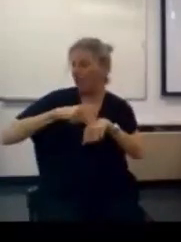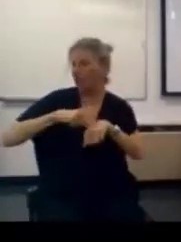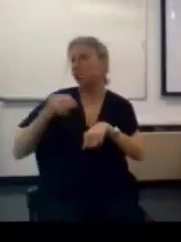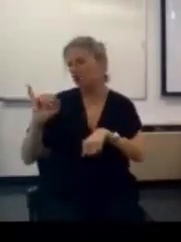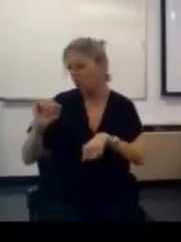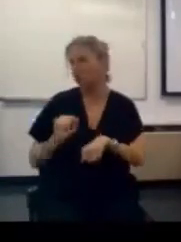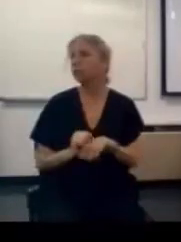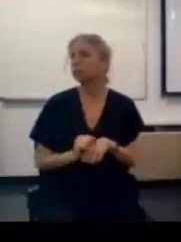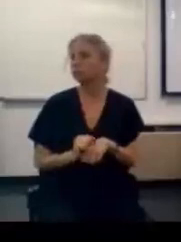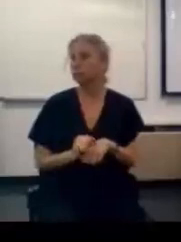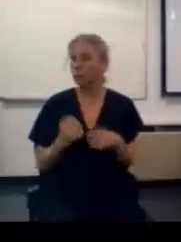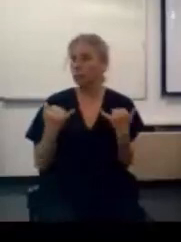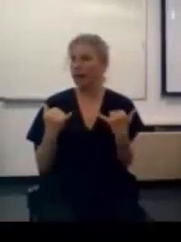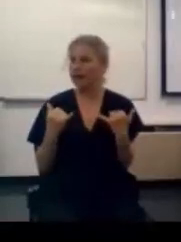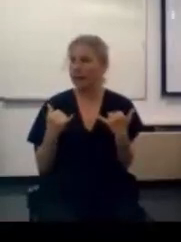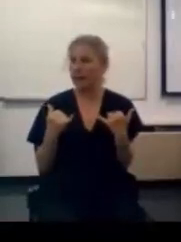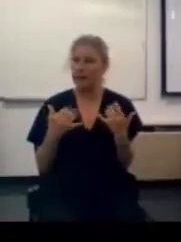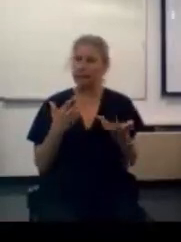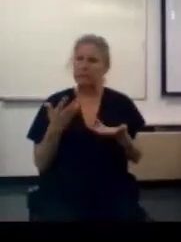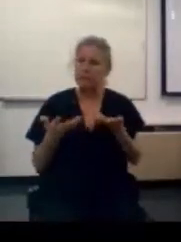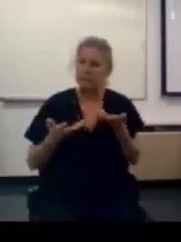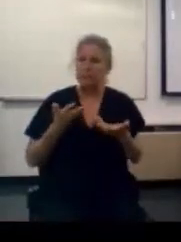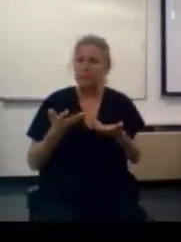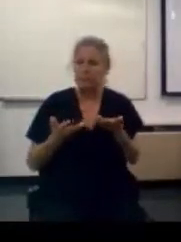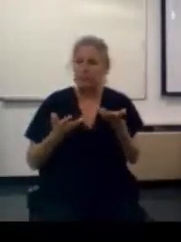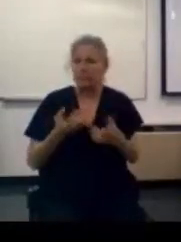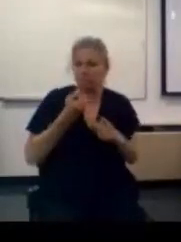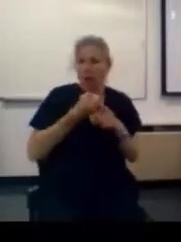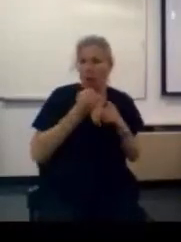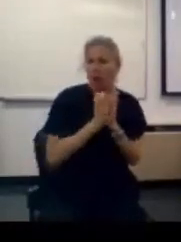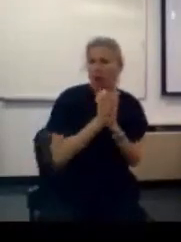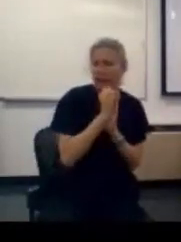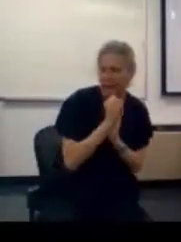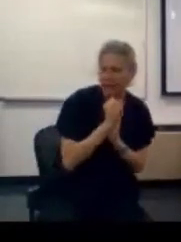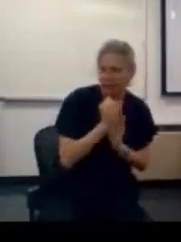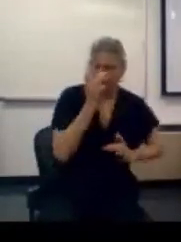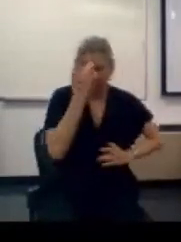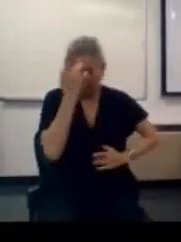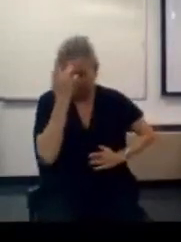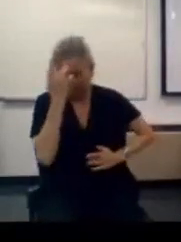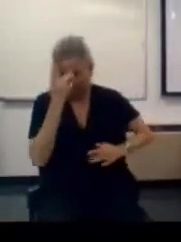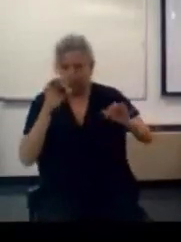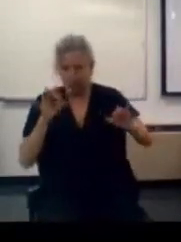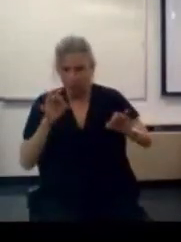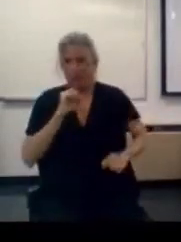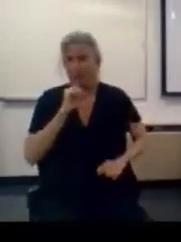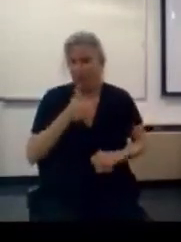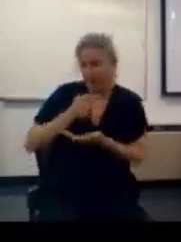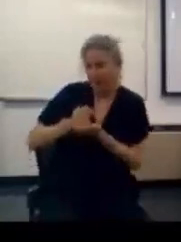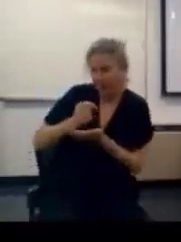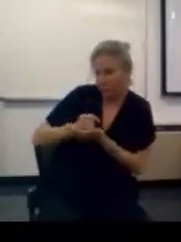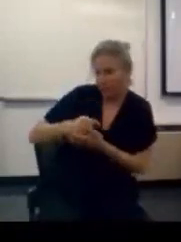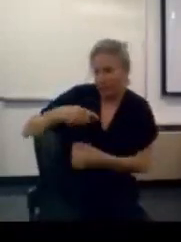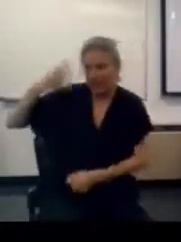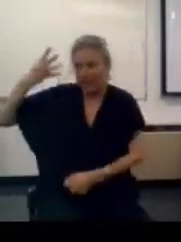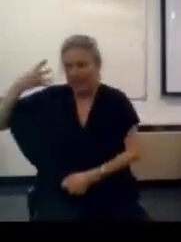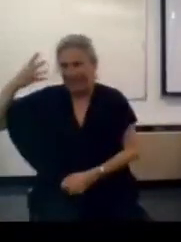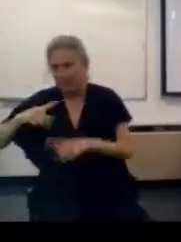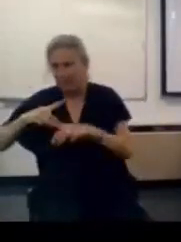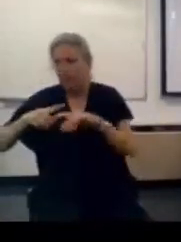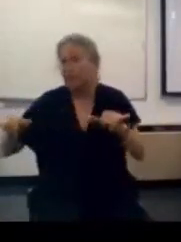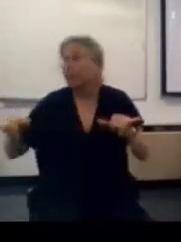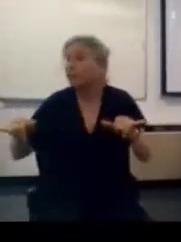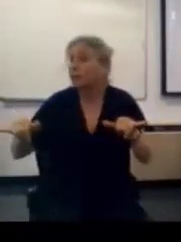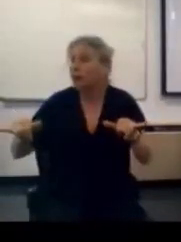own terms. And while I'm sort of negotiating, you know, the things that happen when one is not 100% and